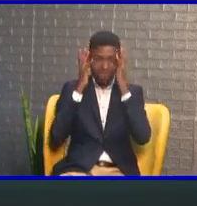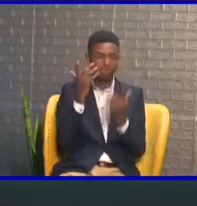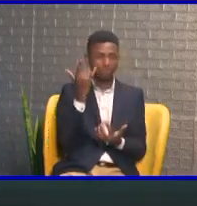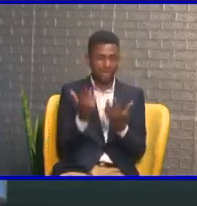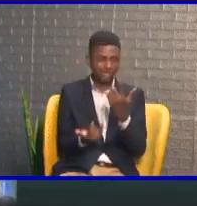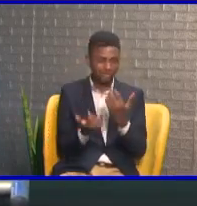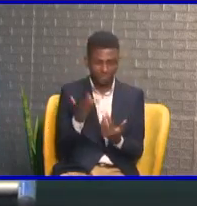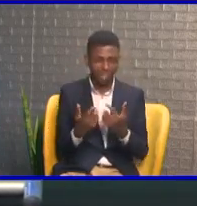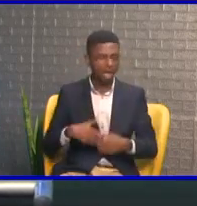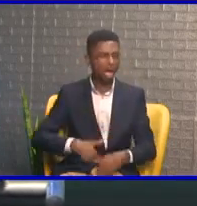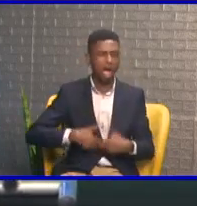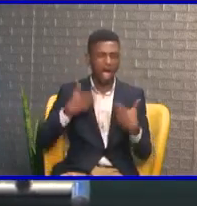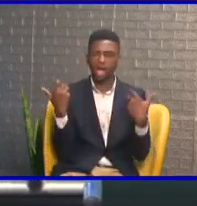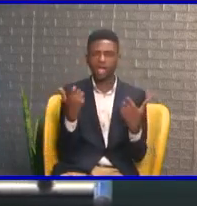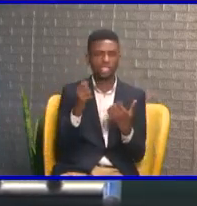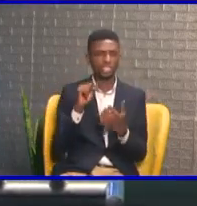Angry snakes.